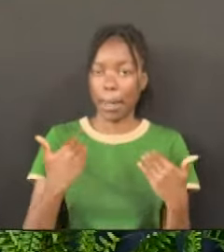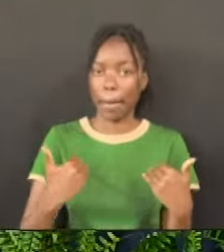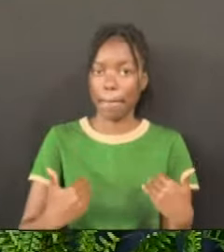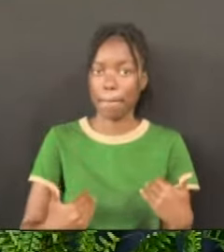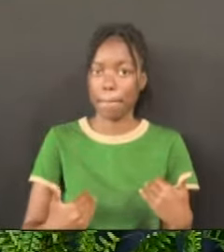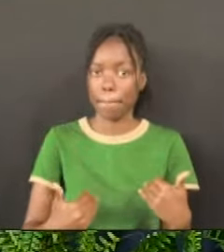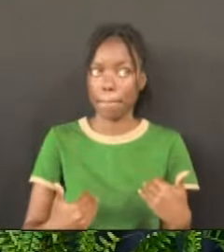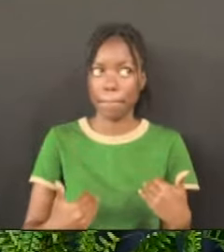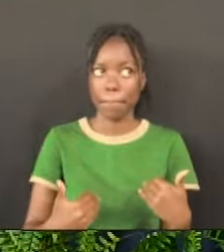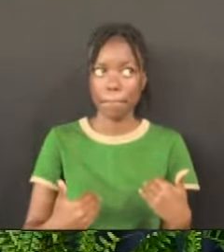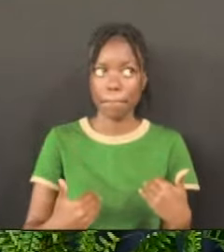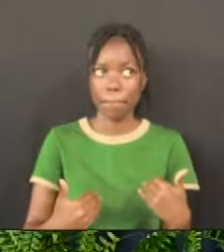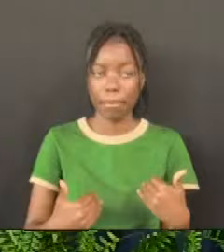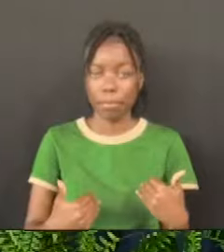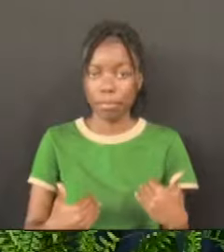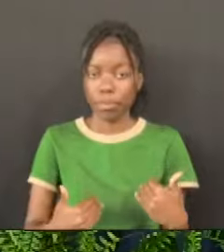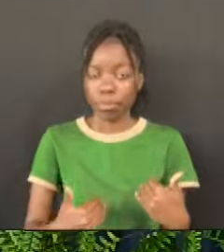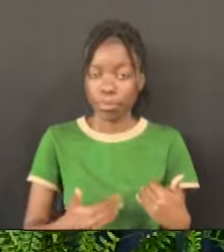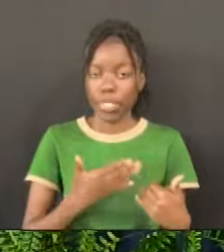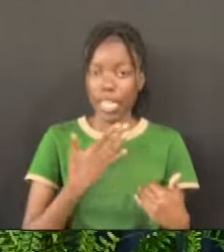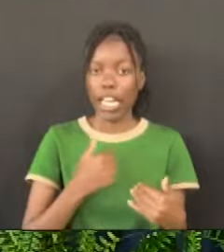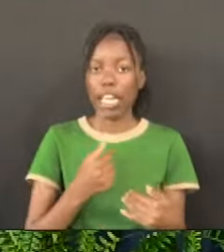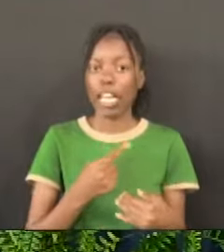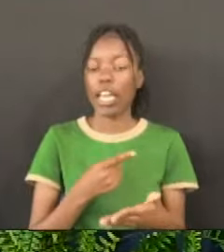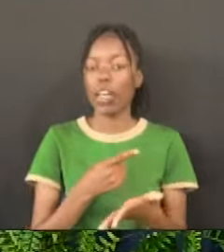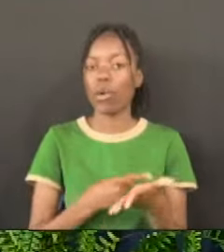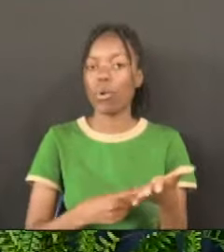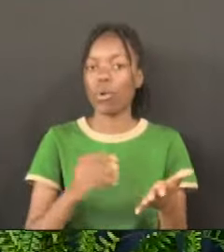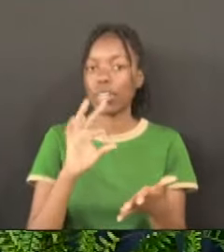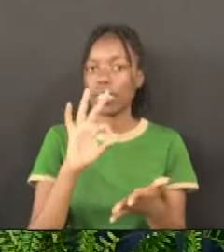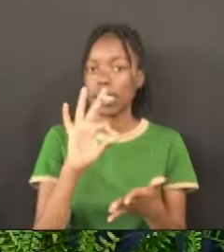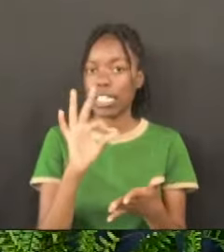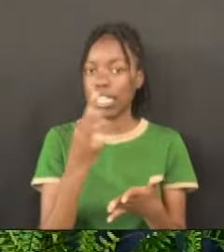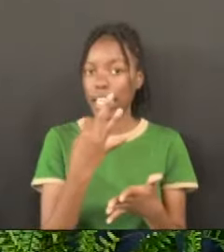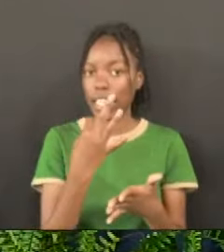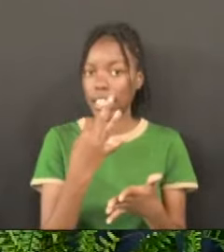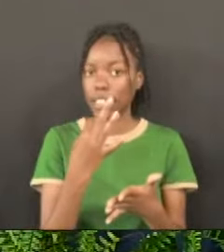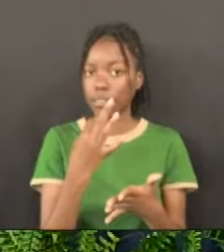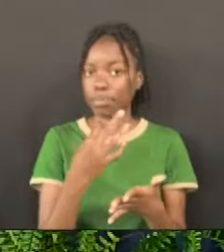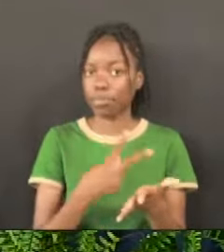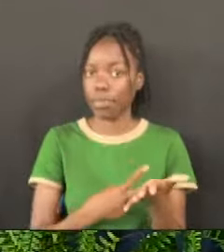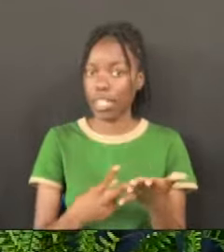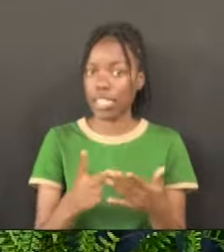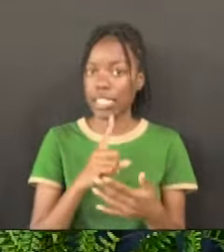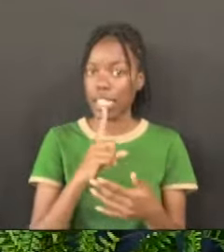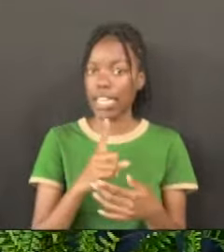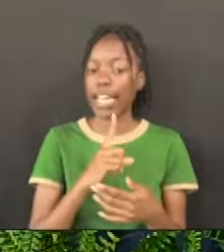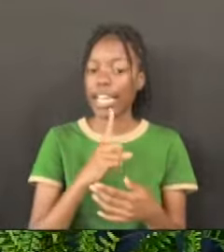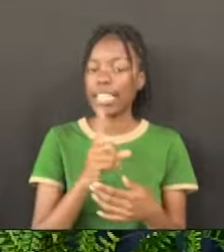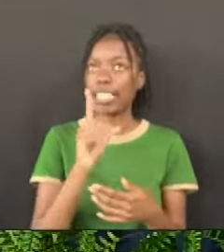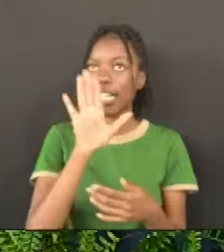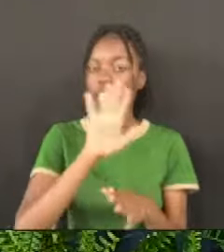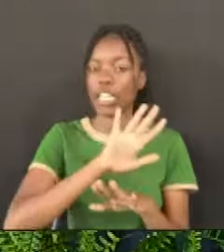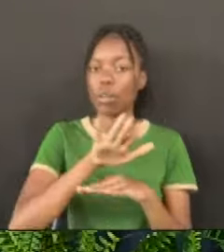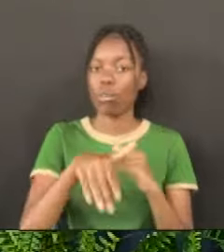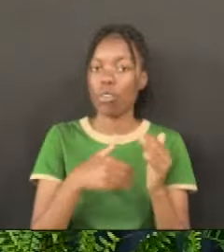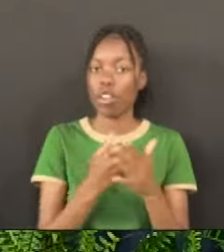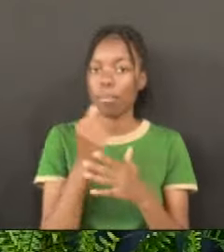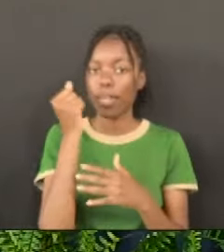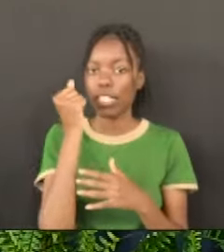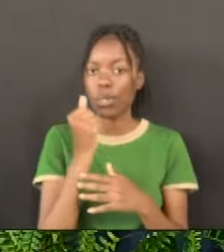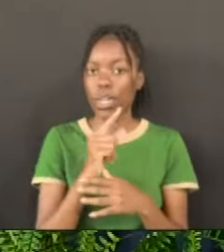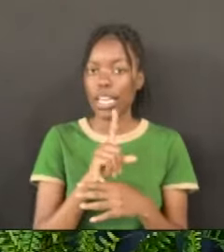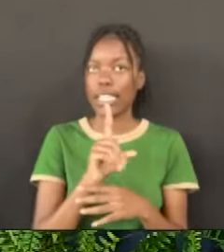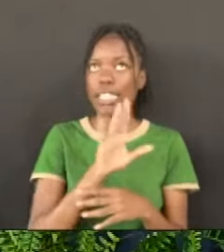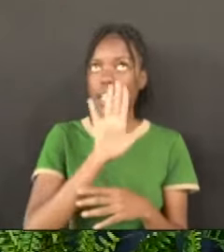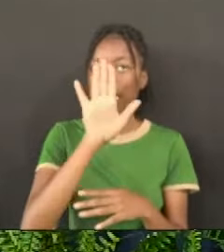like what the third stanza says. I tell him all my sorrows. I tell him all